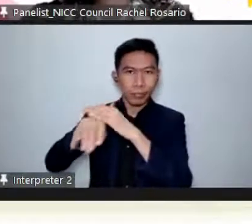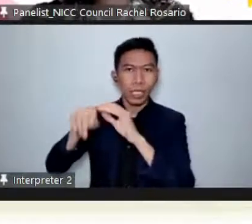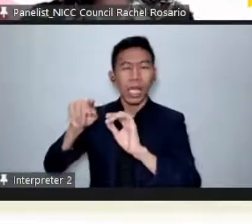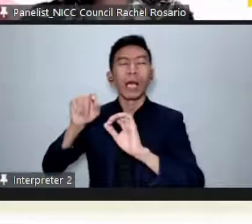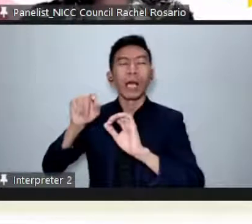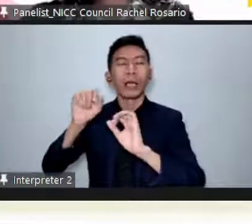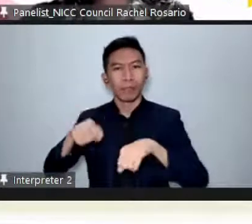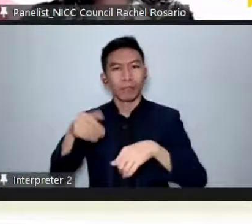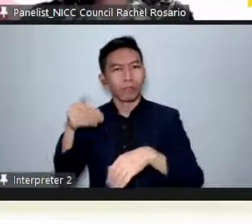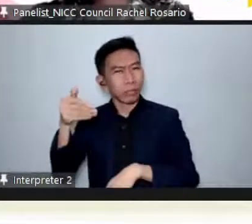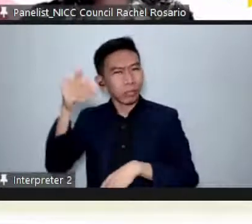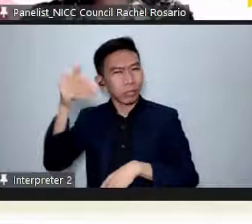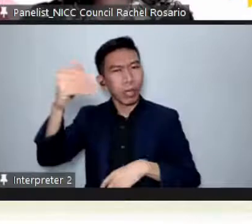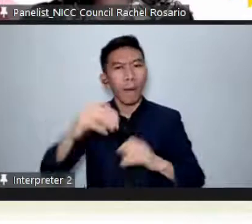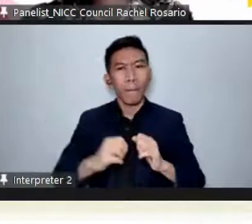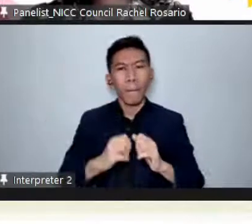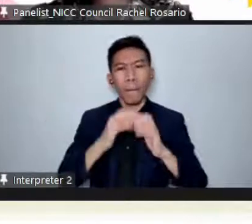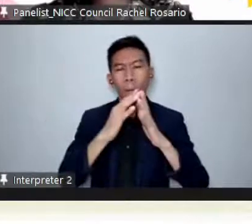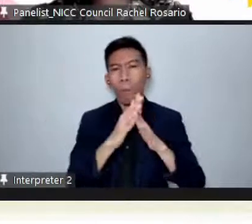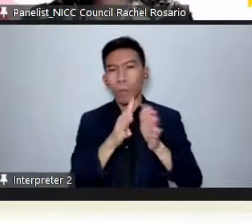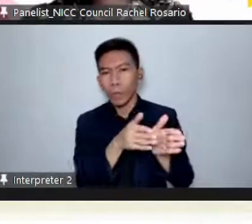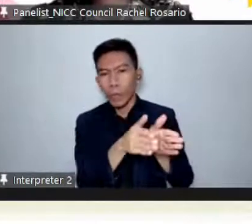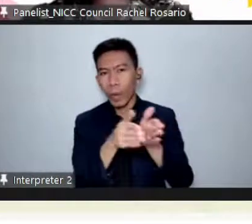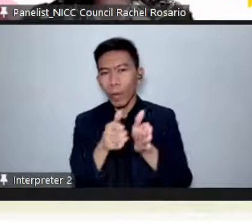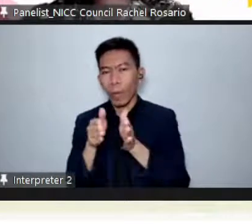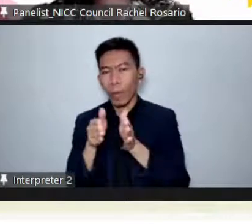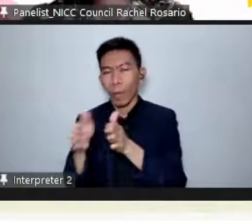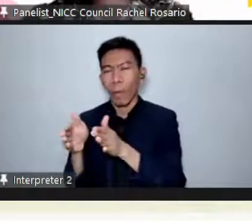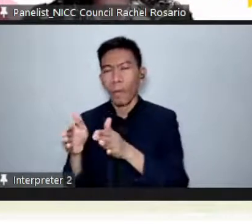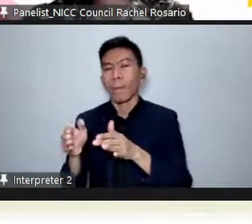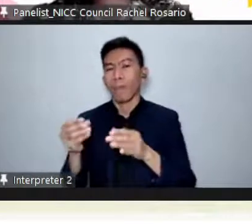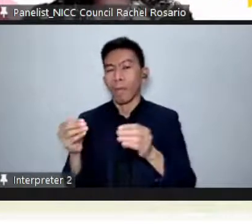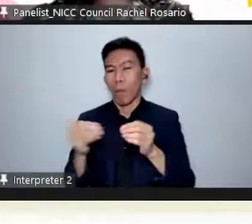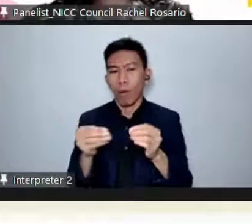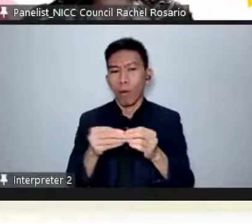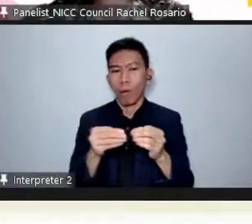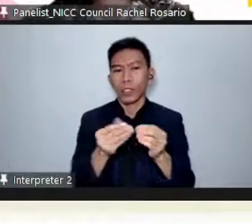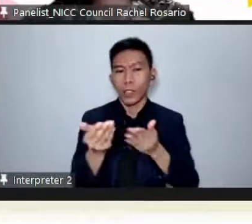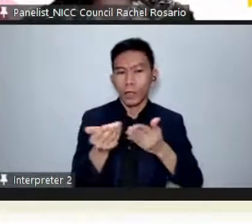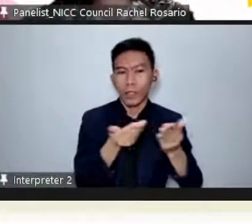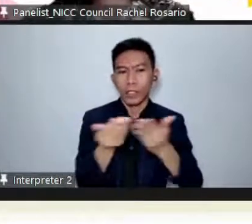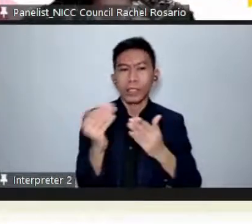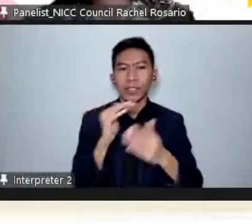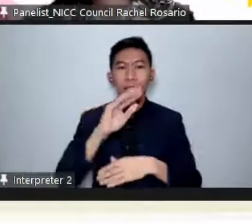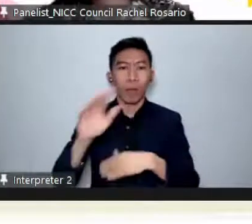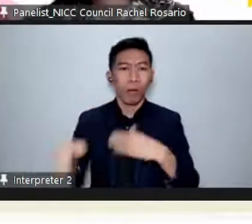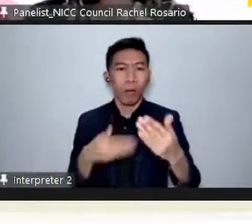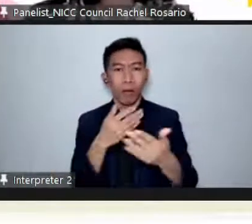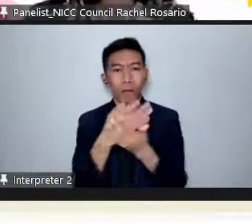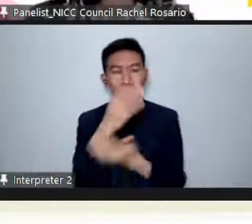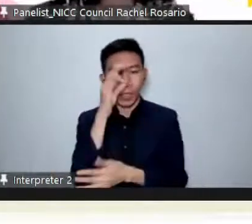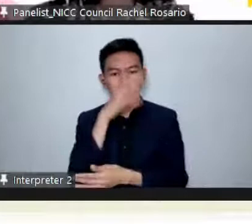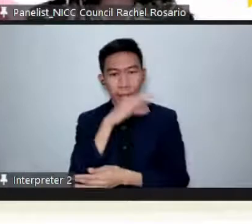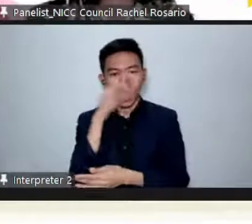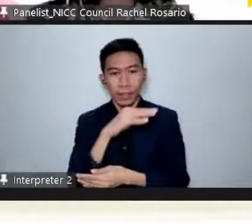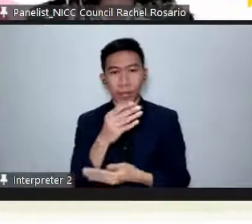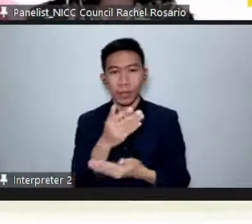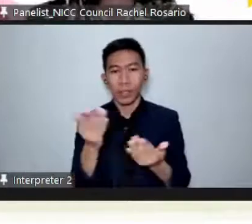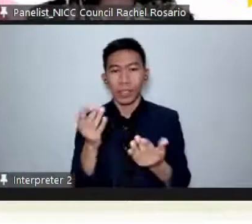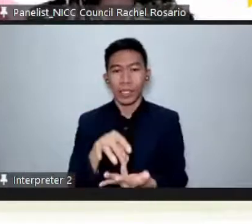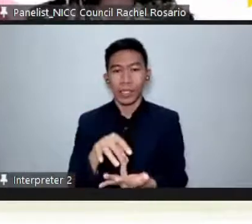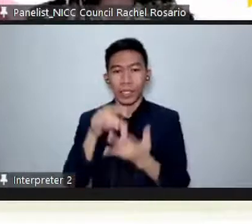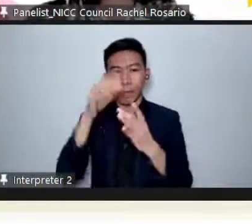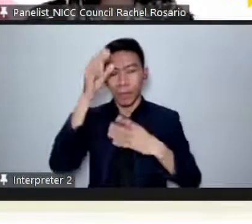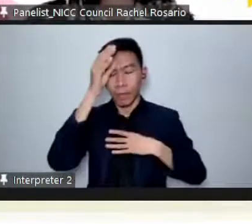develop more ways of providing more services po sa ating mga kababayan, lalong-lalo na po ang mga cancer patients